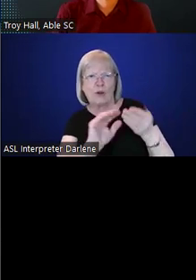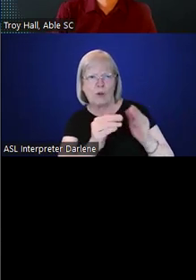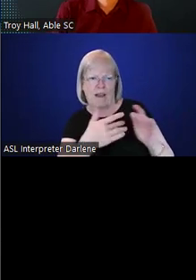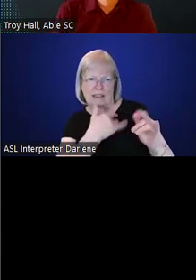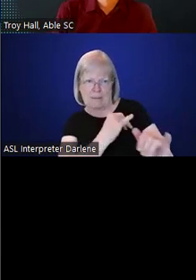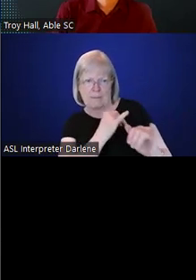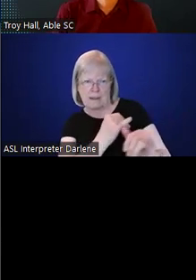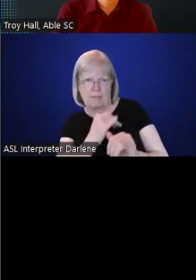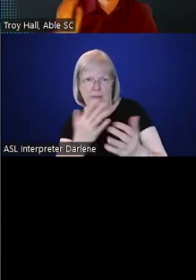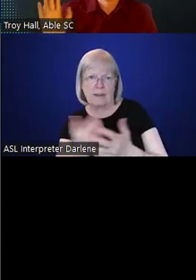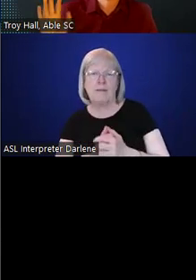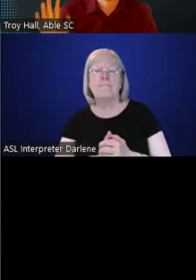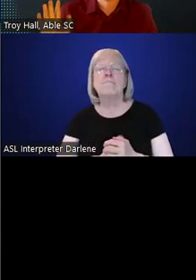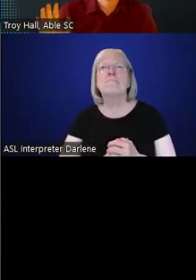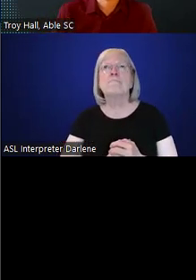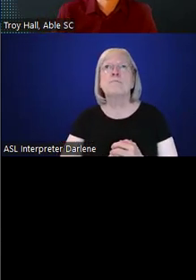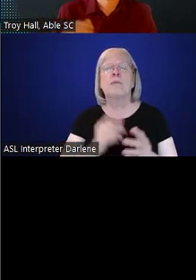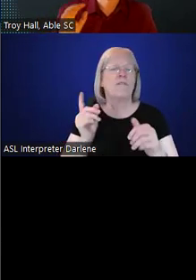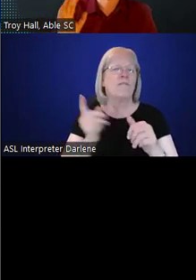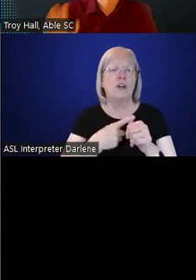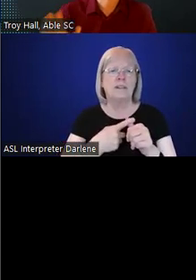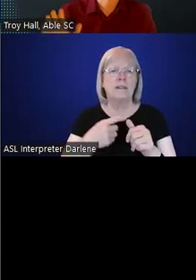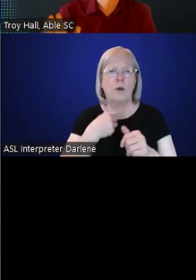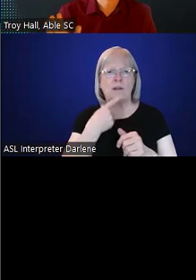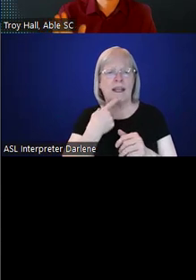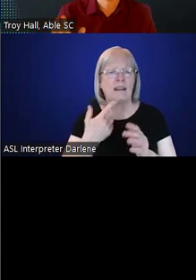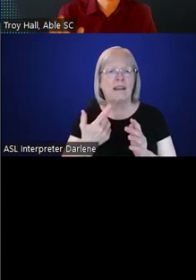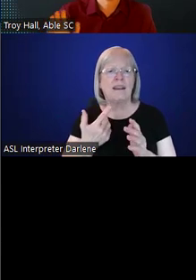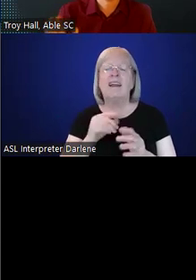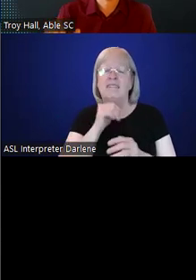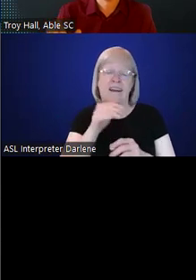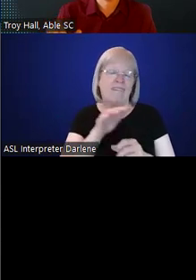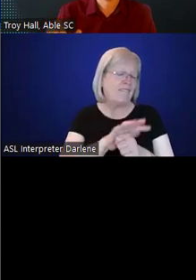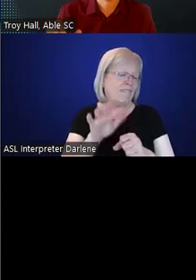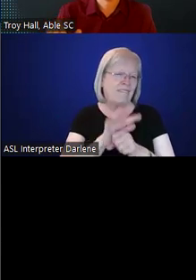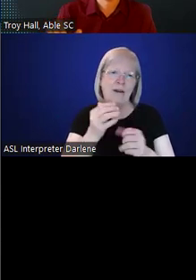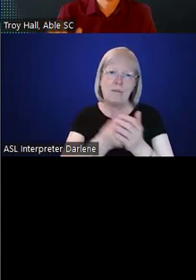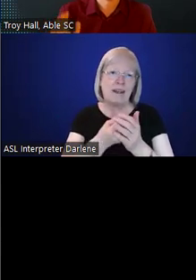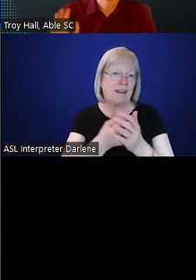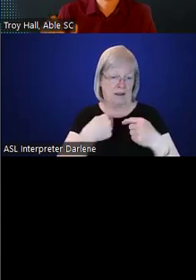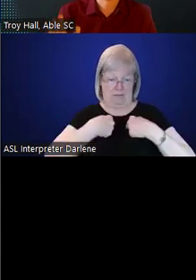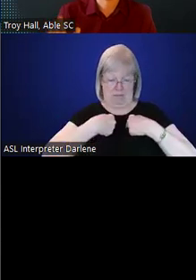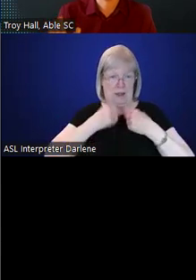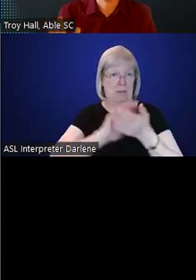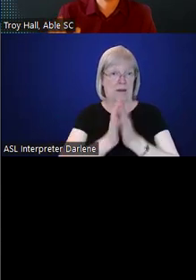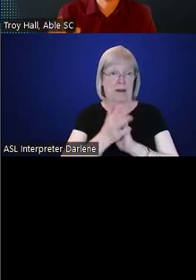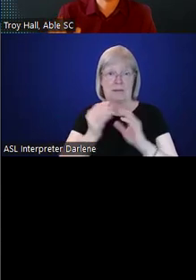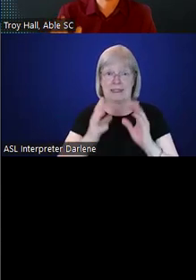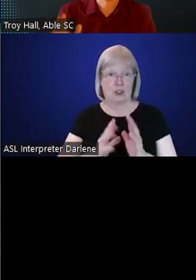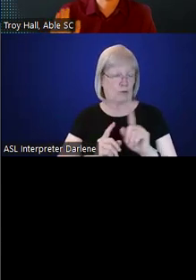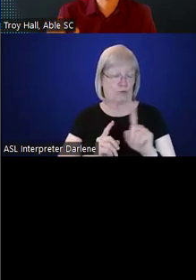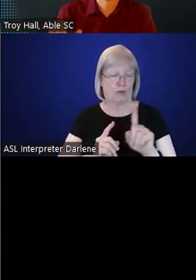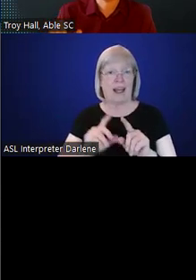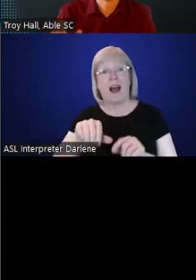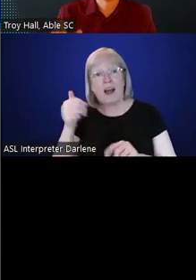So, and let me start by saying there is not enough money in the world for me to ever be a teacher. God bless anybody who does it. It